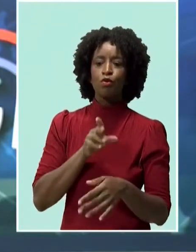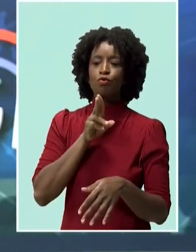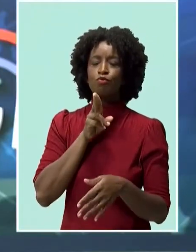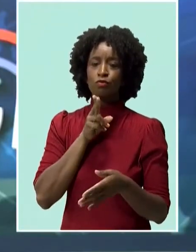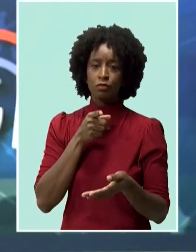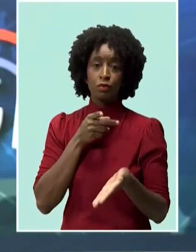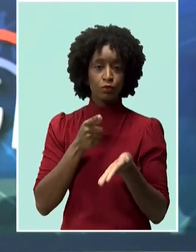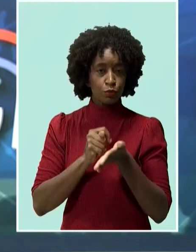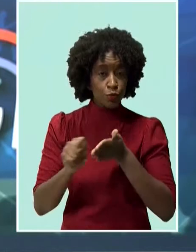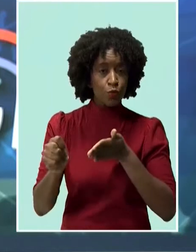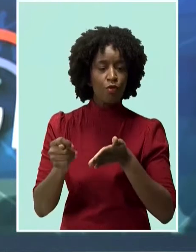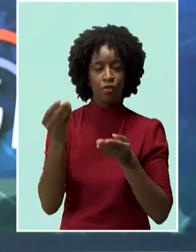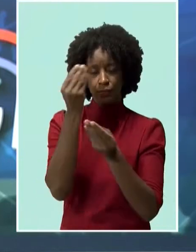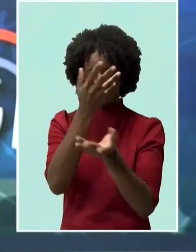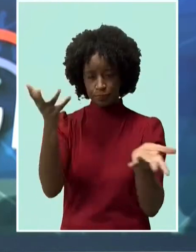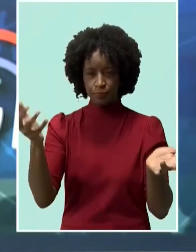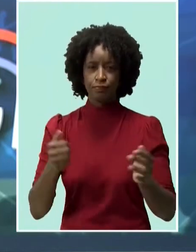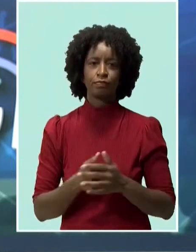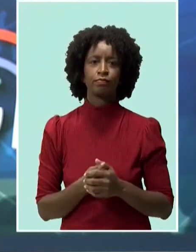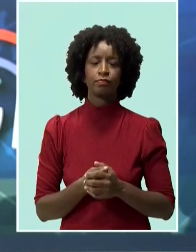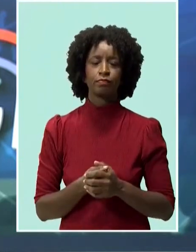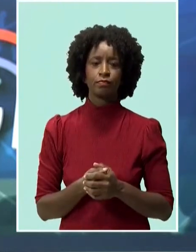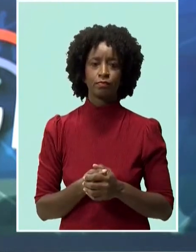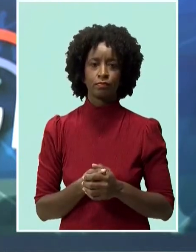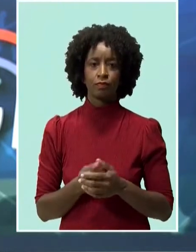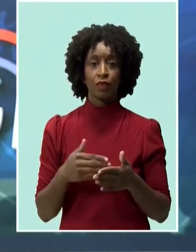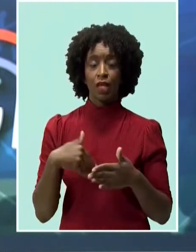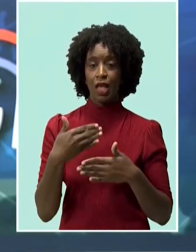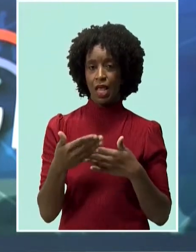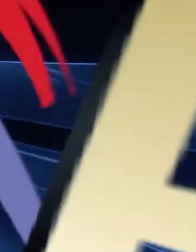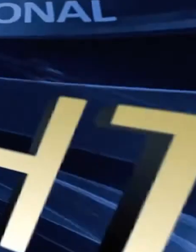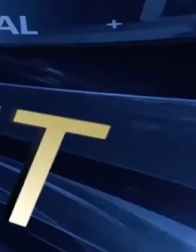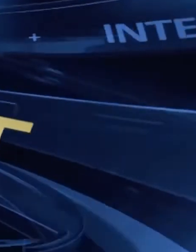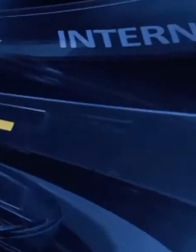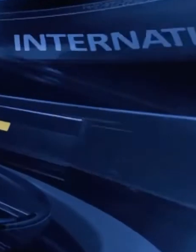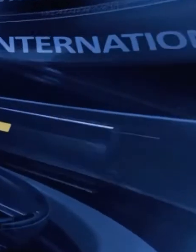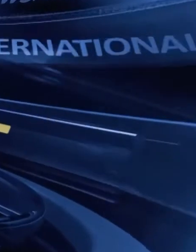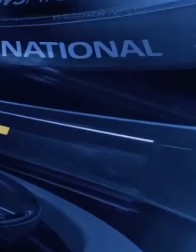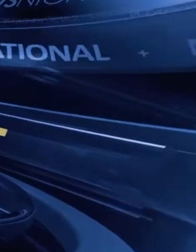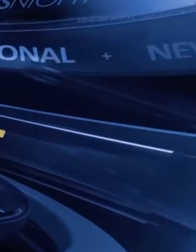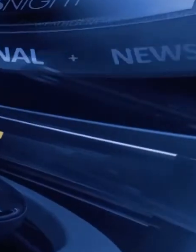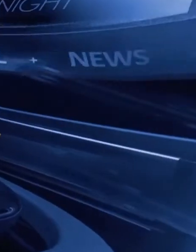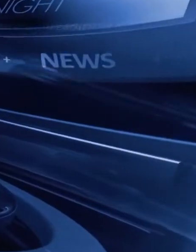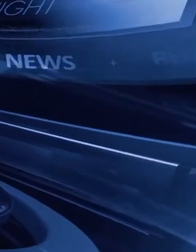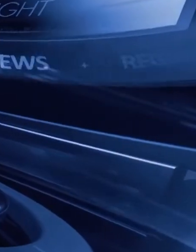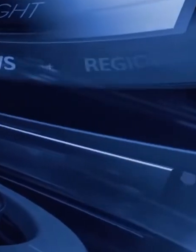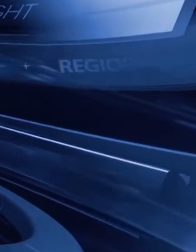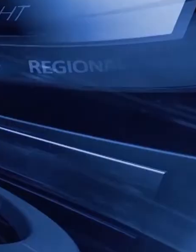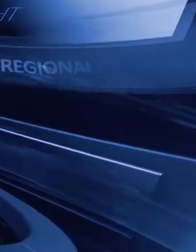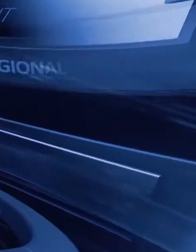Newsnight, we'll get an update on the emergency houses coming into Barbados.